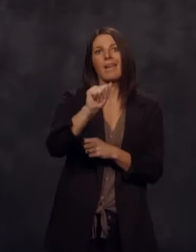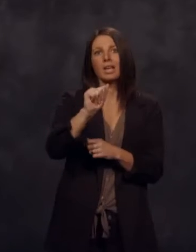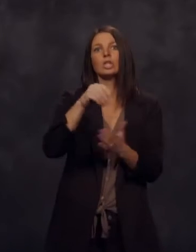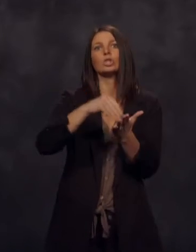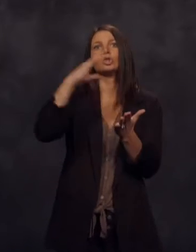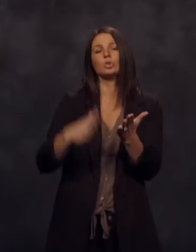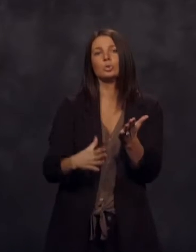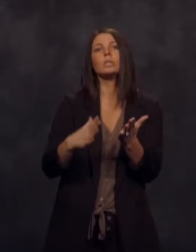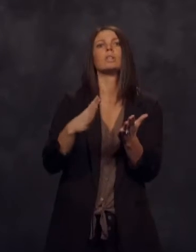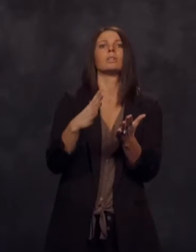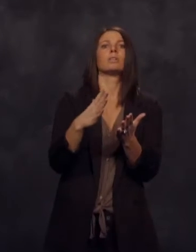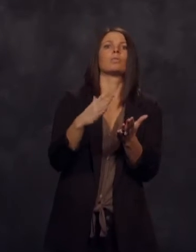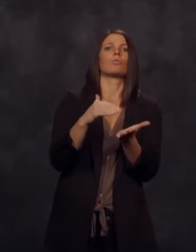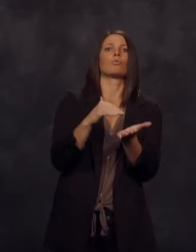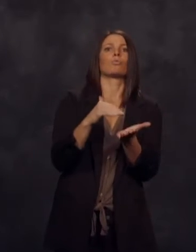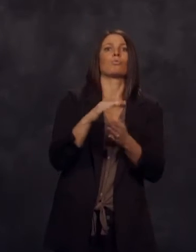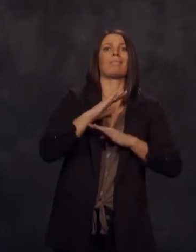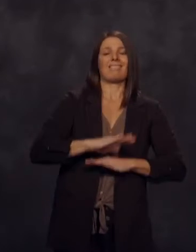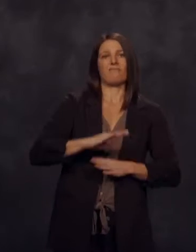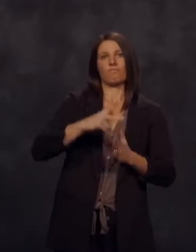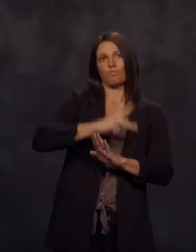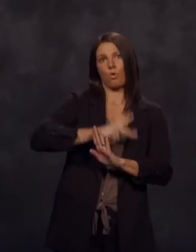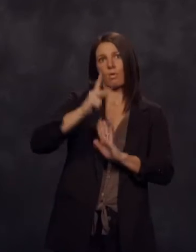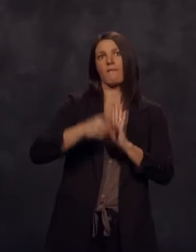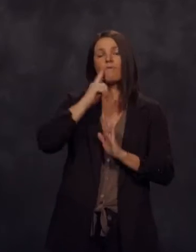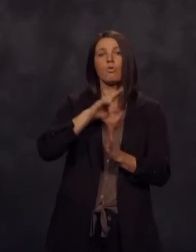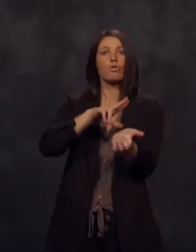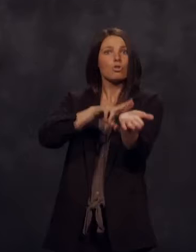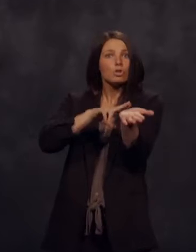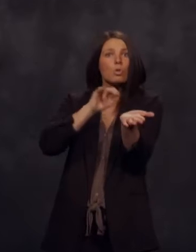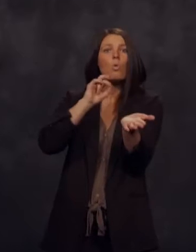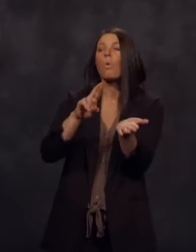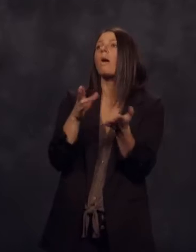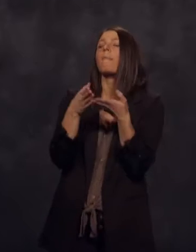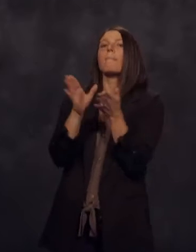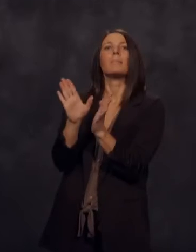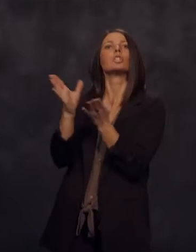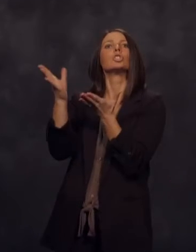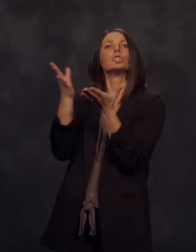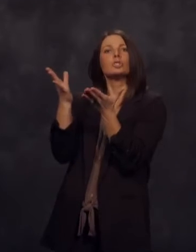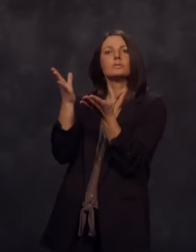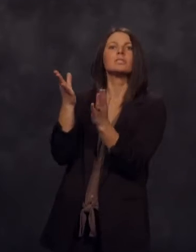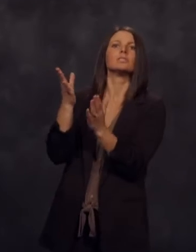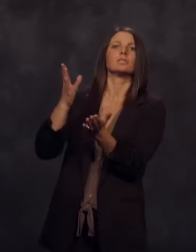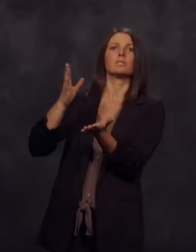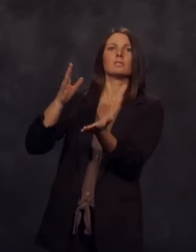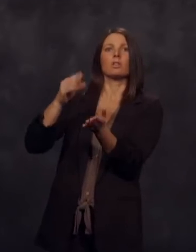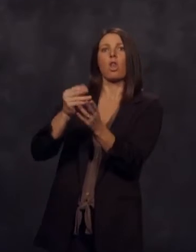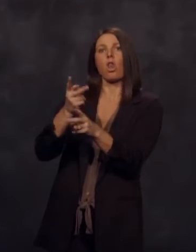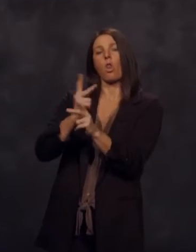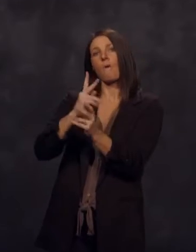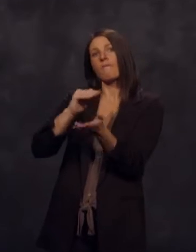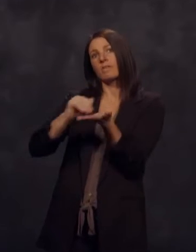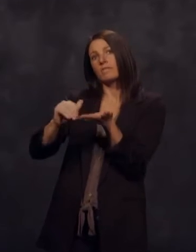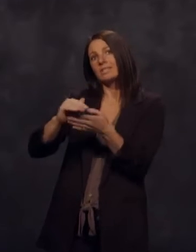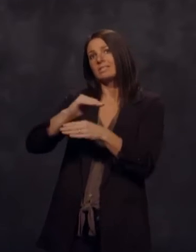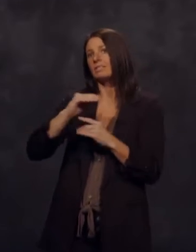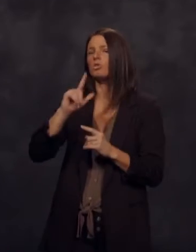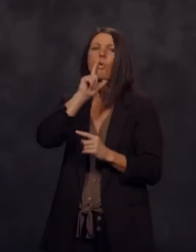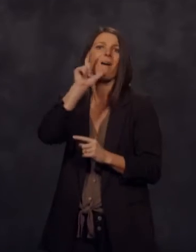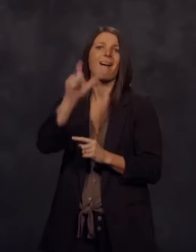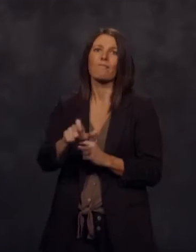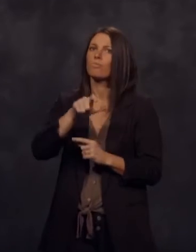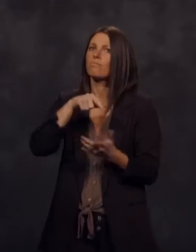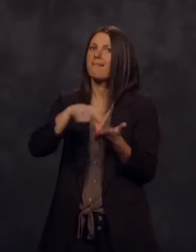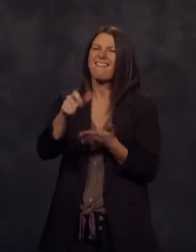Student Relief Program for nurses, or if they're in the Public Service Loan Forgiveness Program from the federal level, they are not going to have to pay